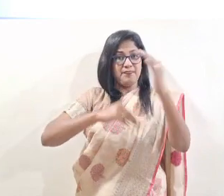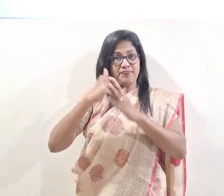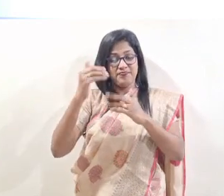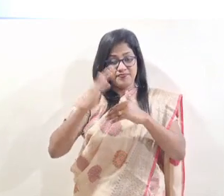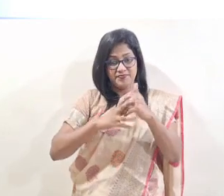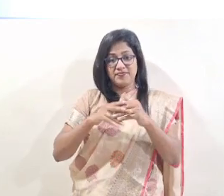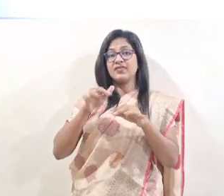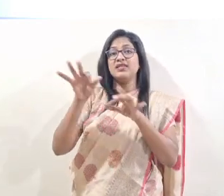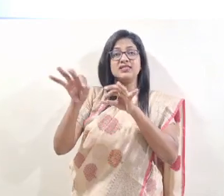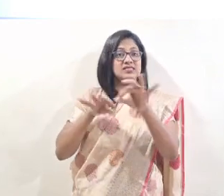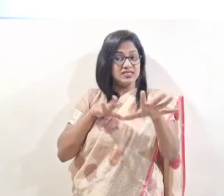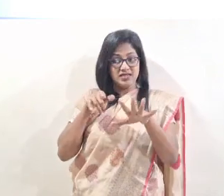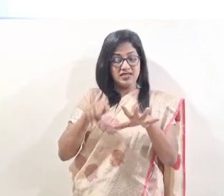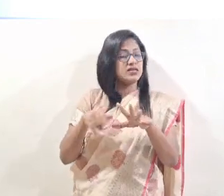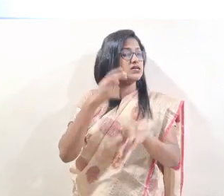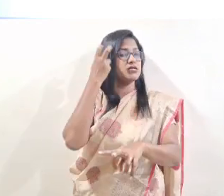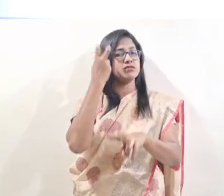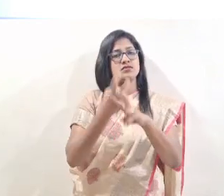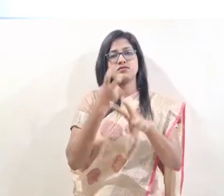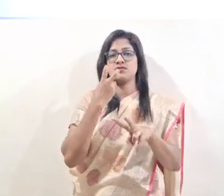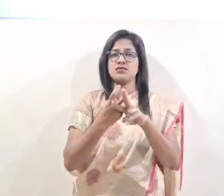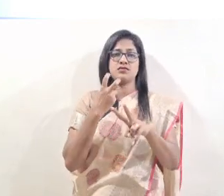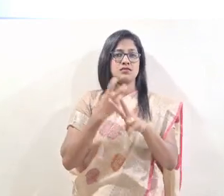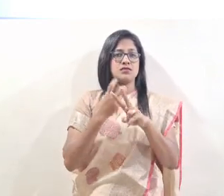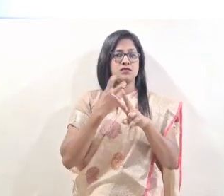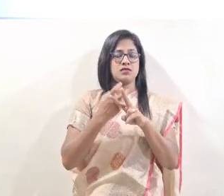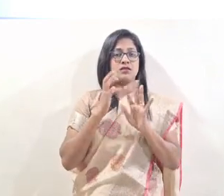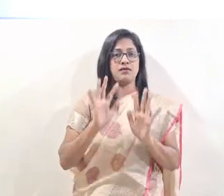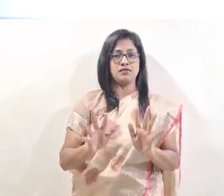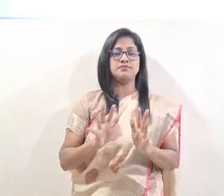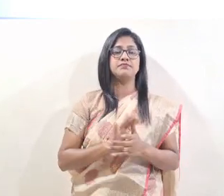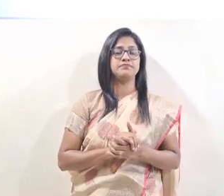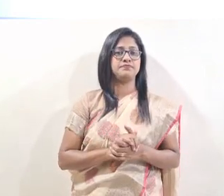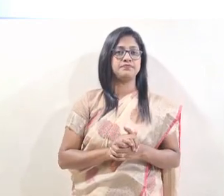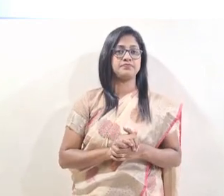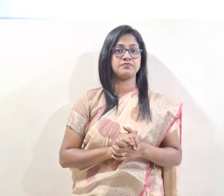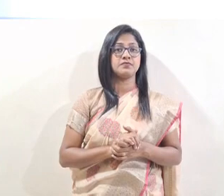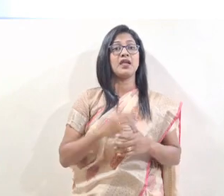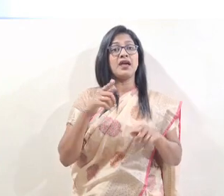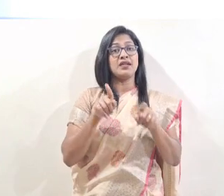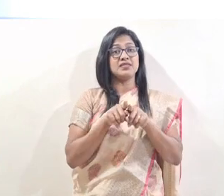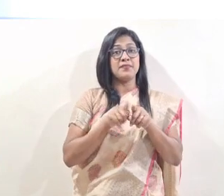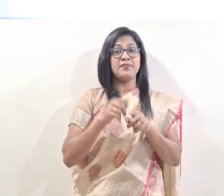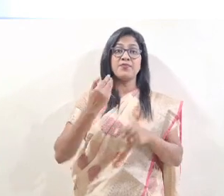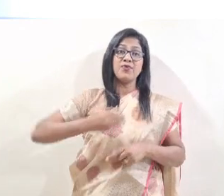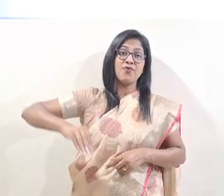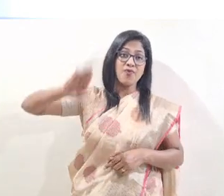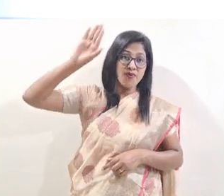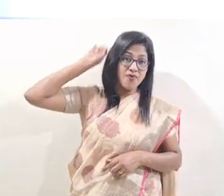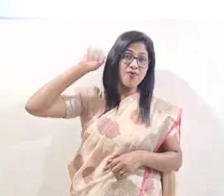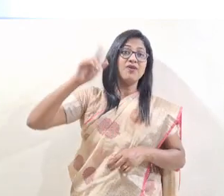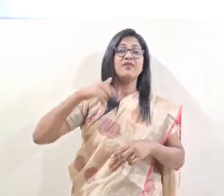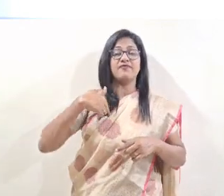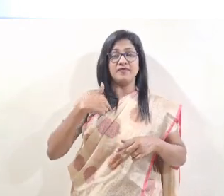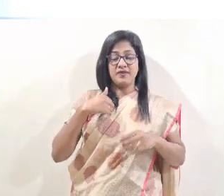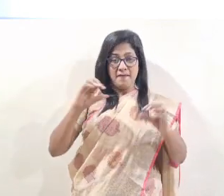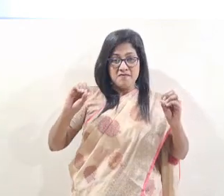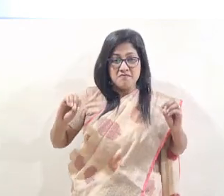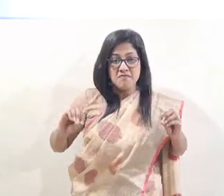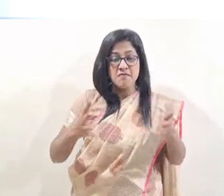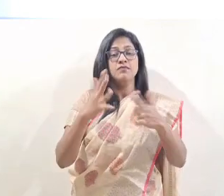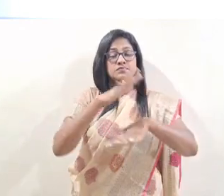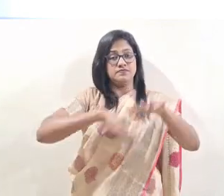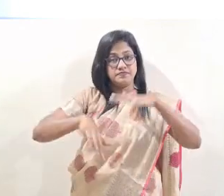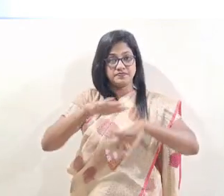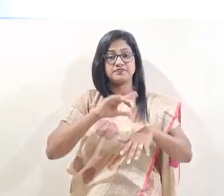city is very, very difficult. And in the initial time when we did it,